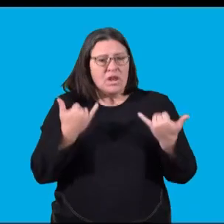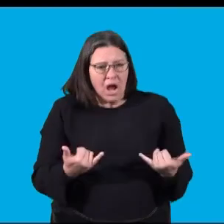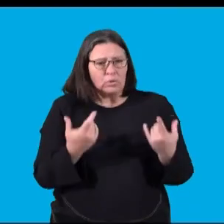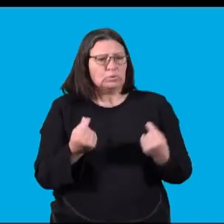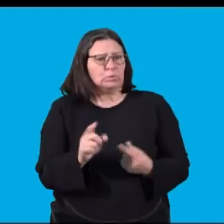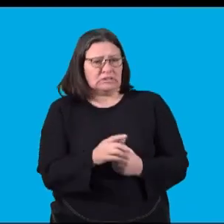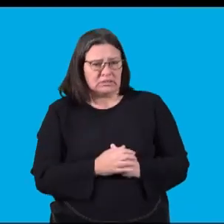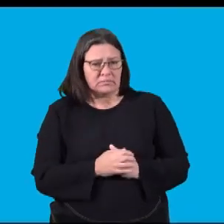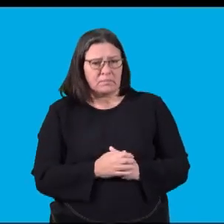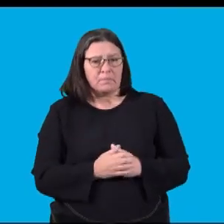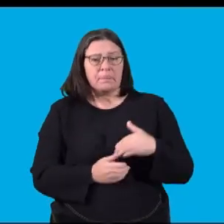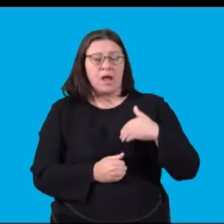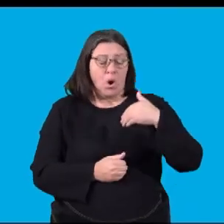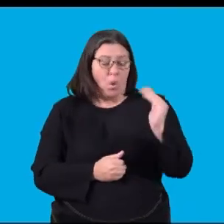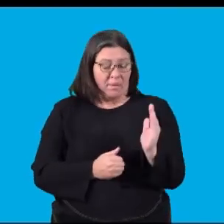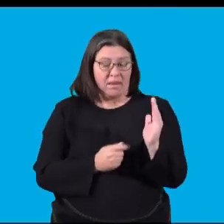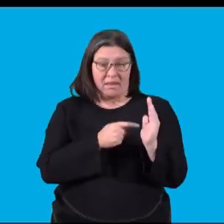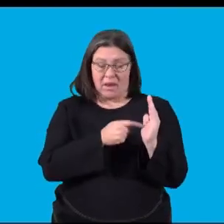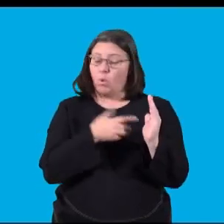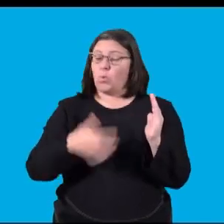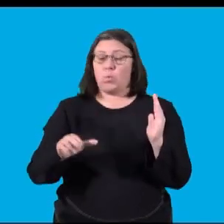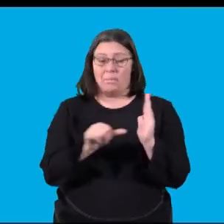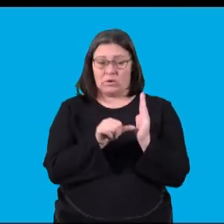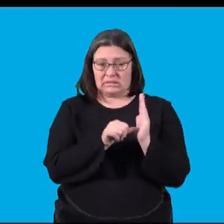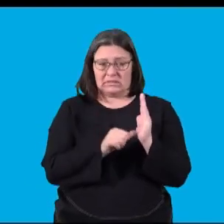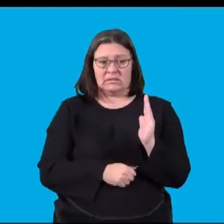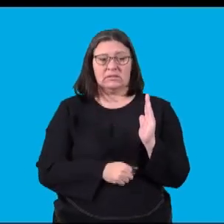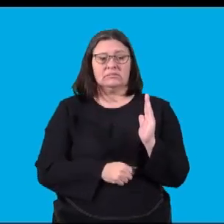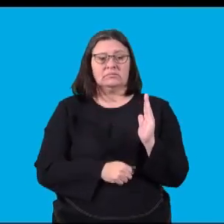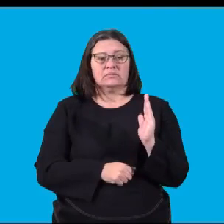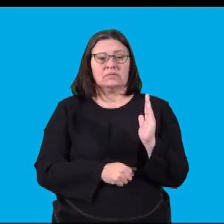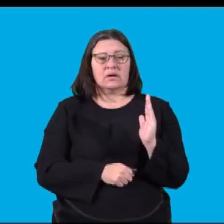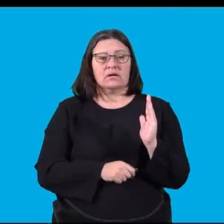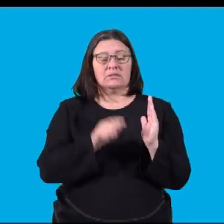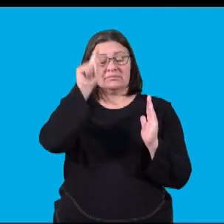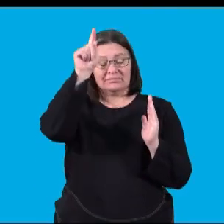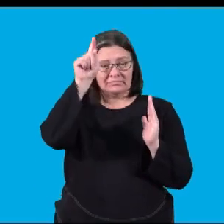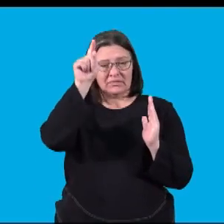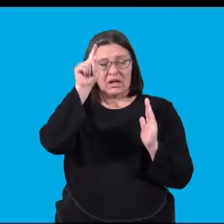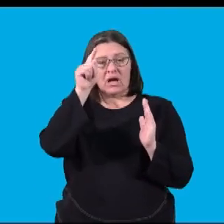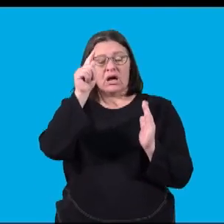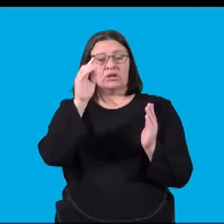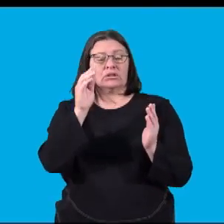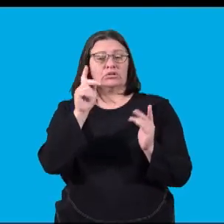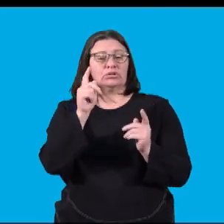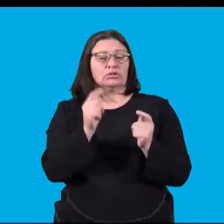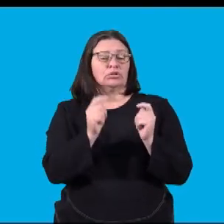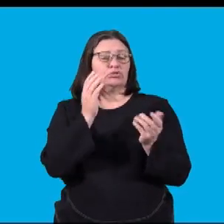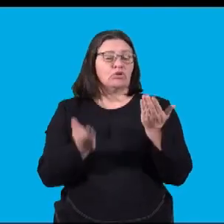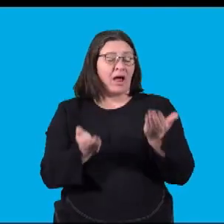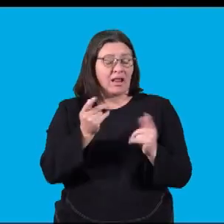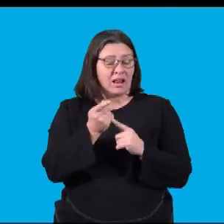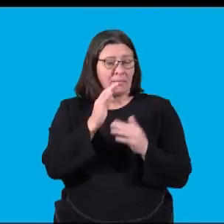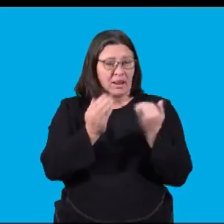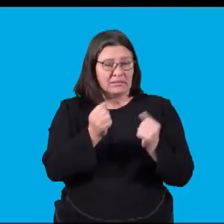income? Remember, opening brackets is very important, and then you bring your amount from the trial balance there. There